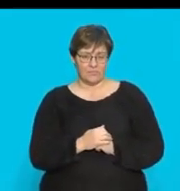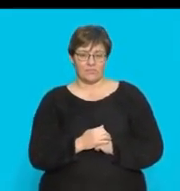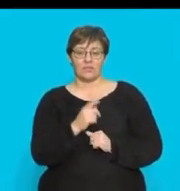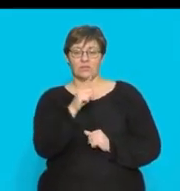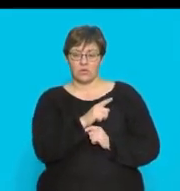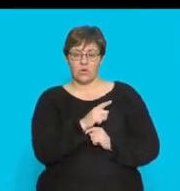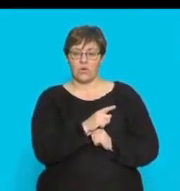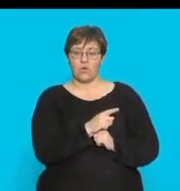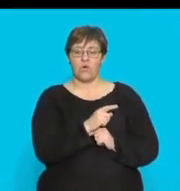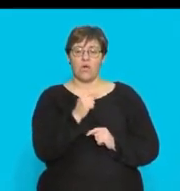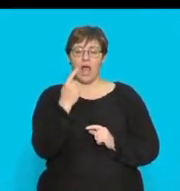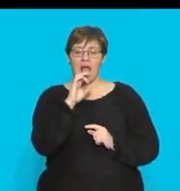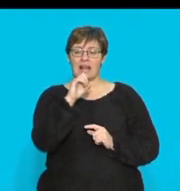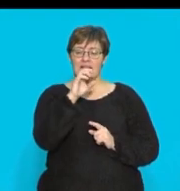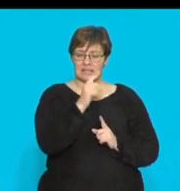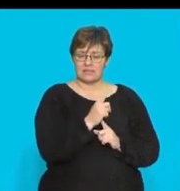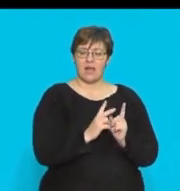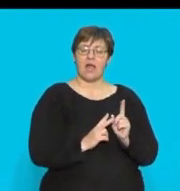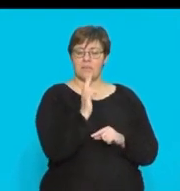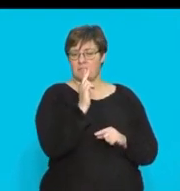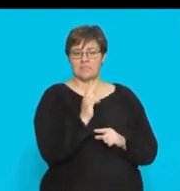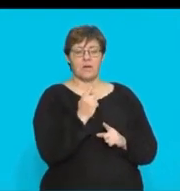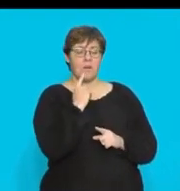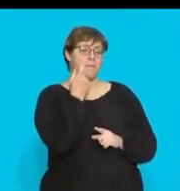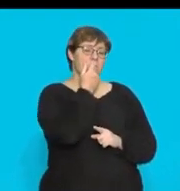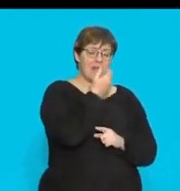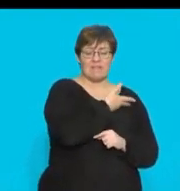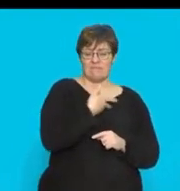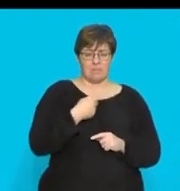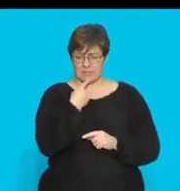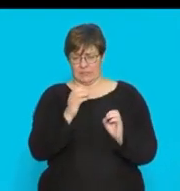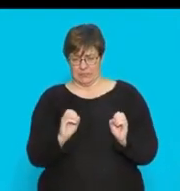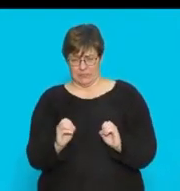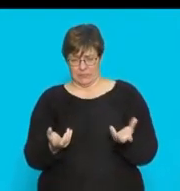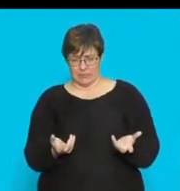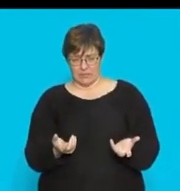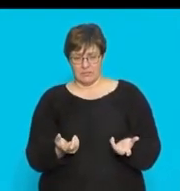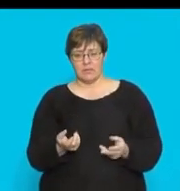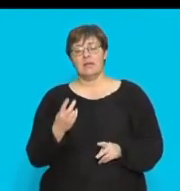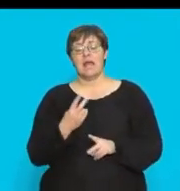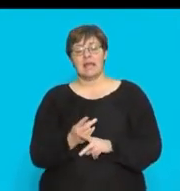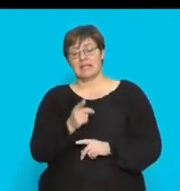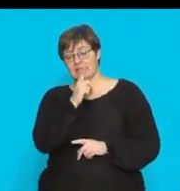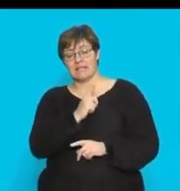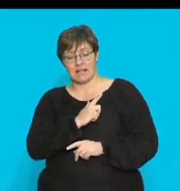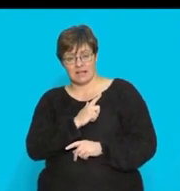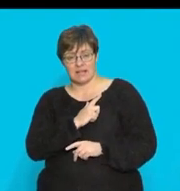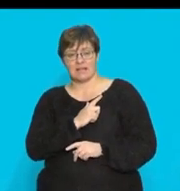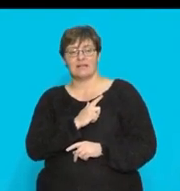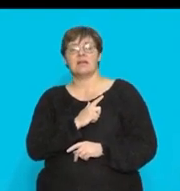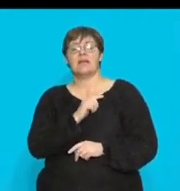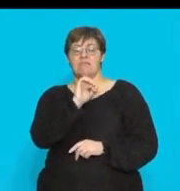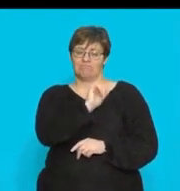here, the eyelet, and we cut in half, no mention about male or female. Again, it's telling us